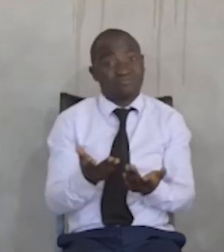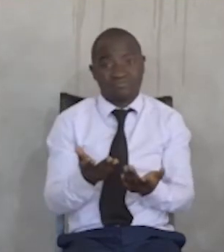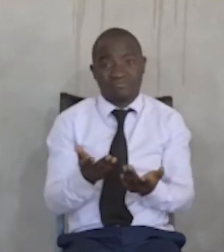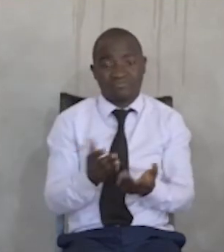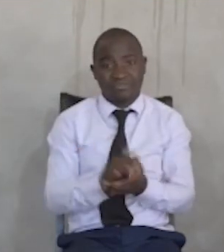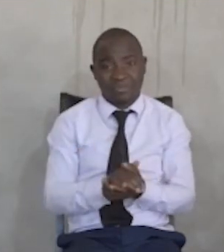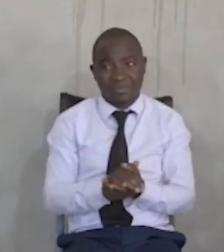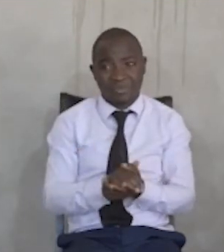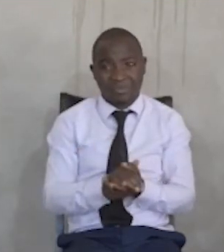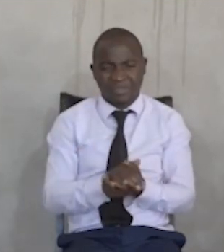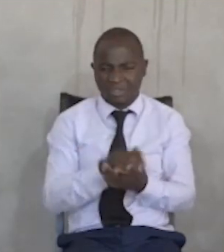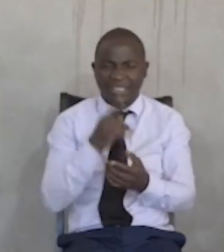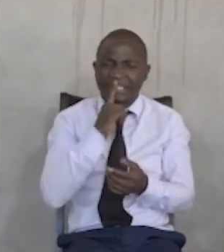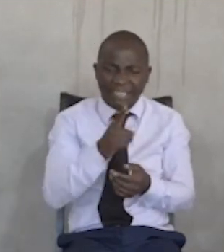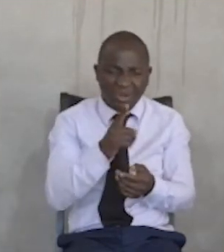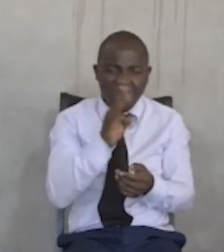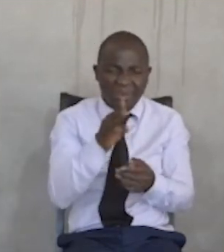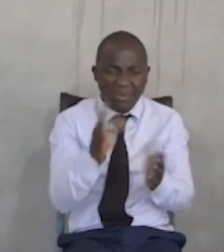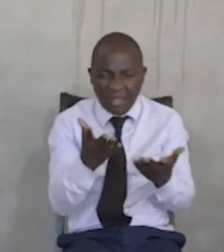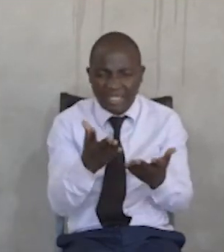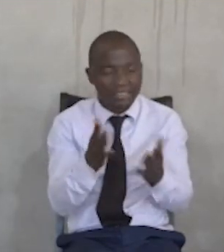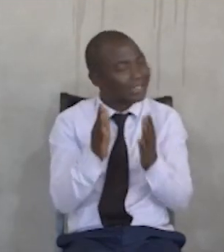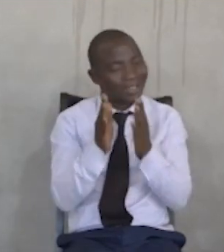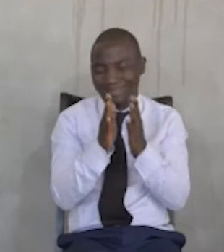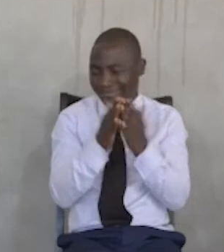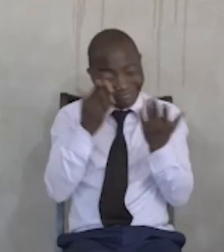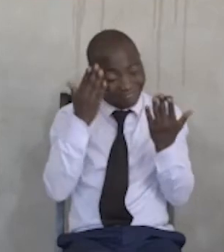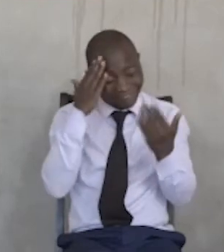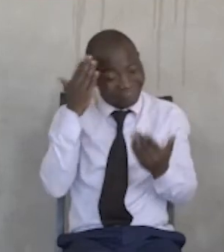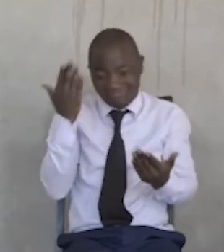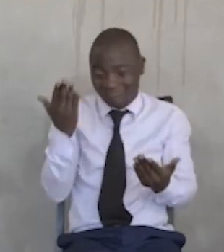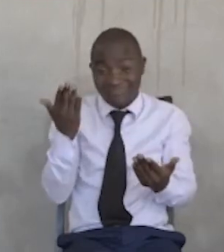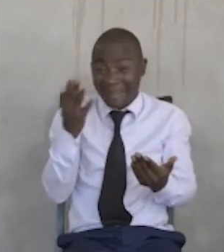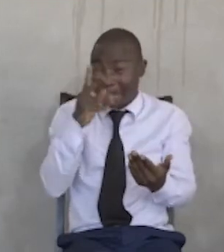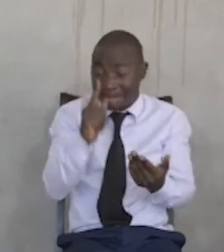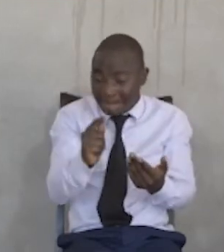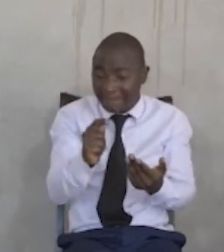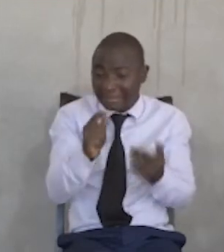We can't really identify a specific cause to say that this